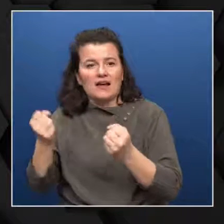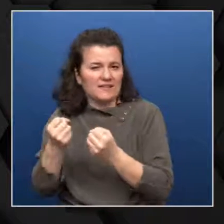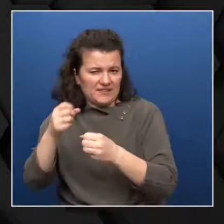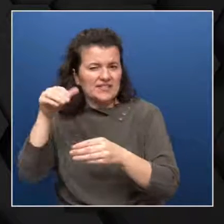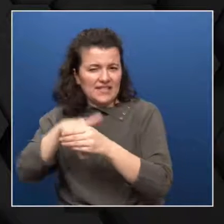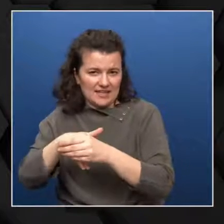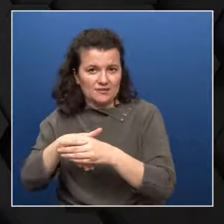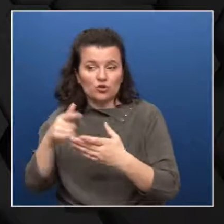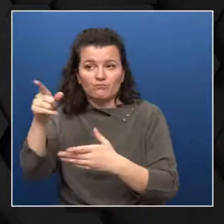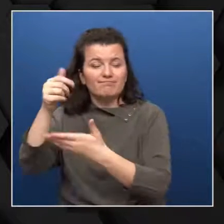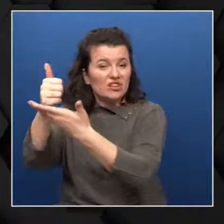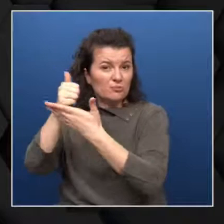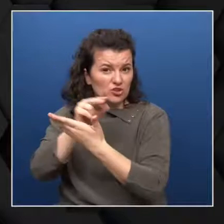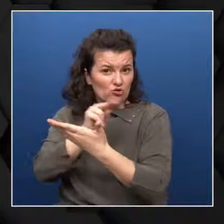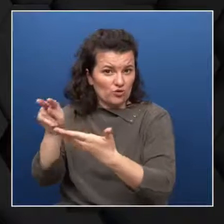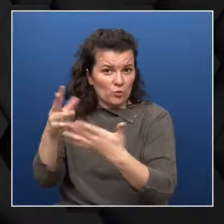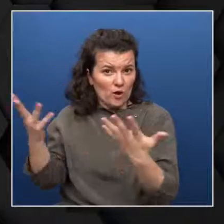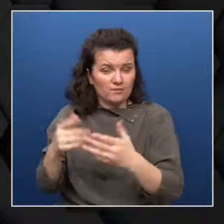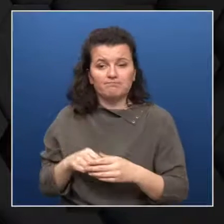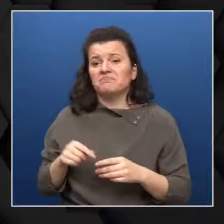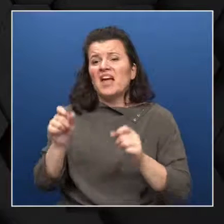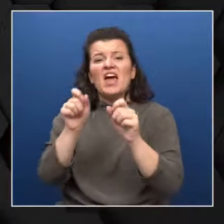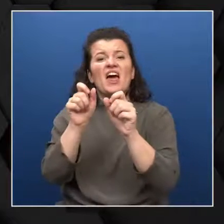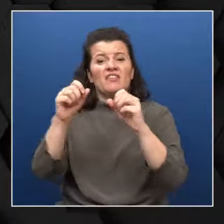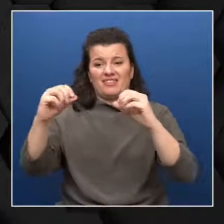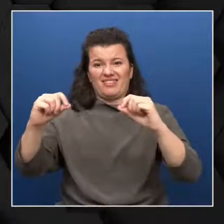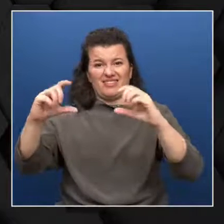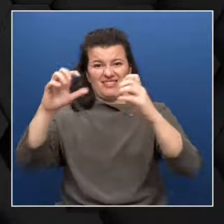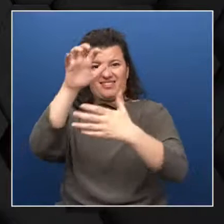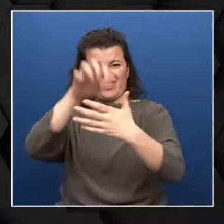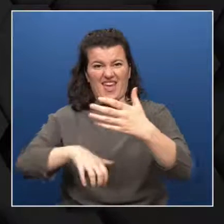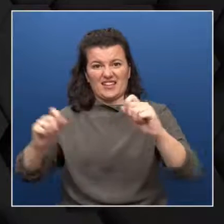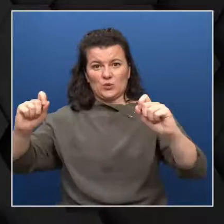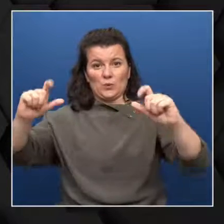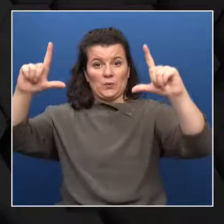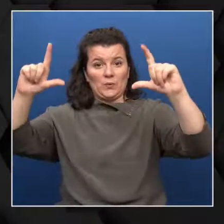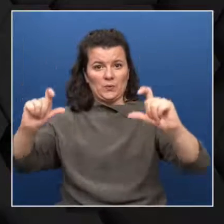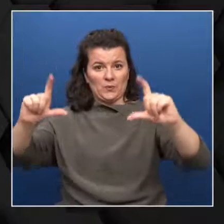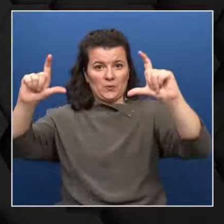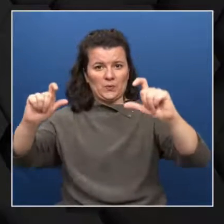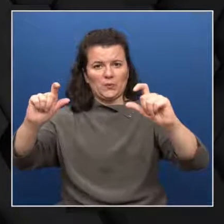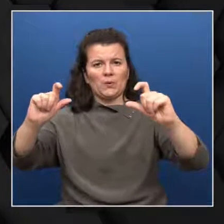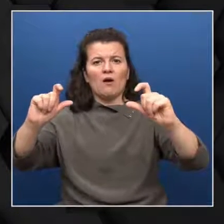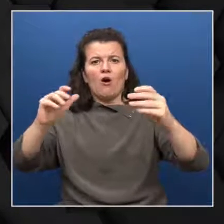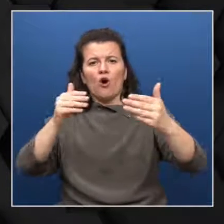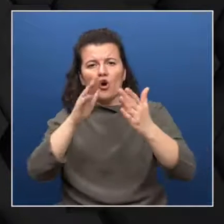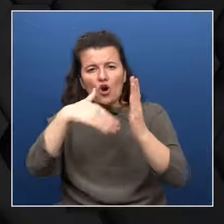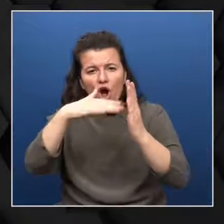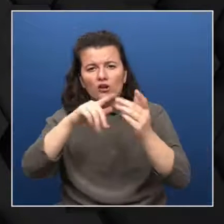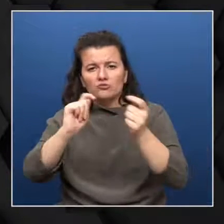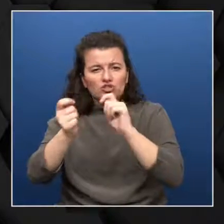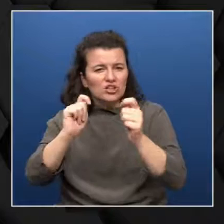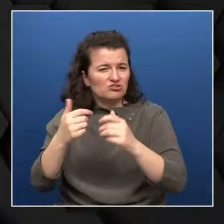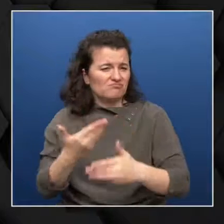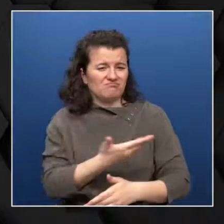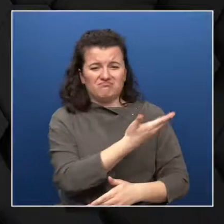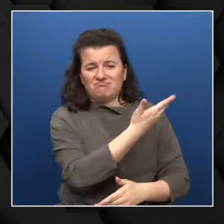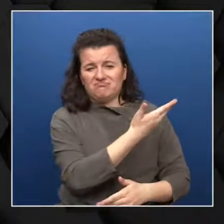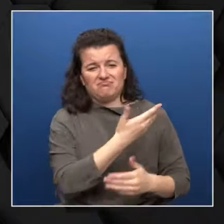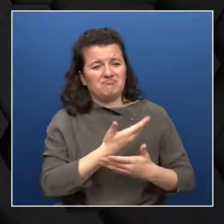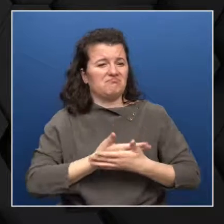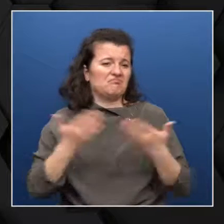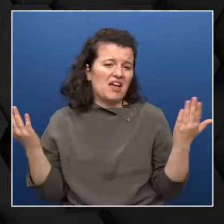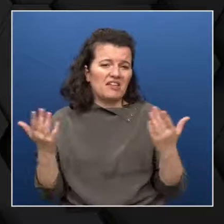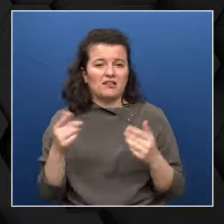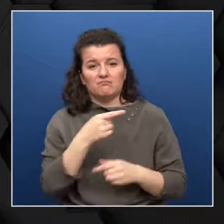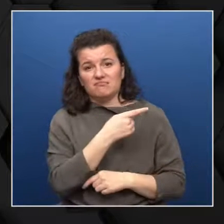that you can change your text preferences. You can change, so let's go through increased spacing. Well, if you want to do Sataka or Comic